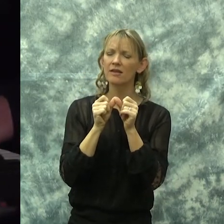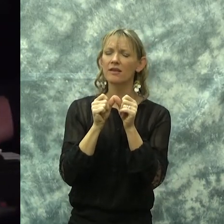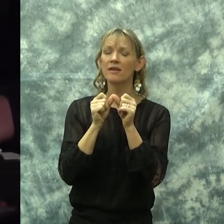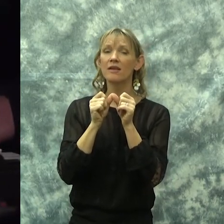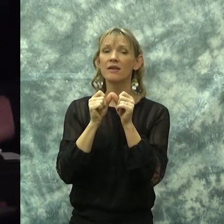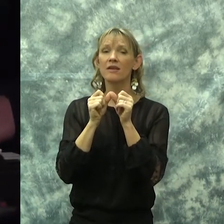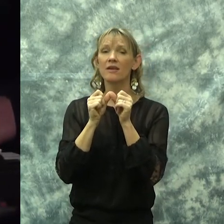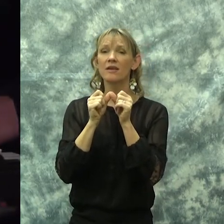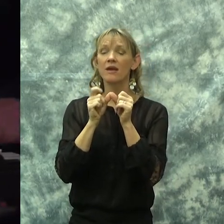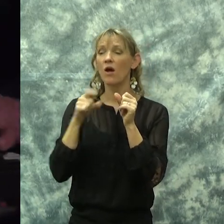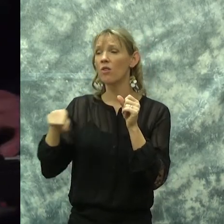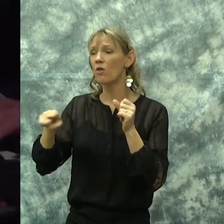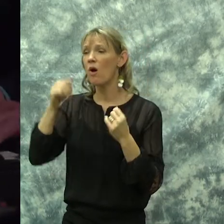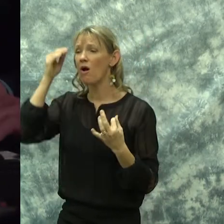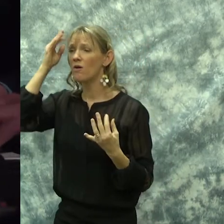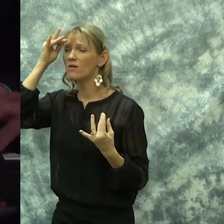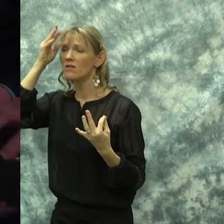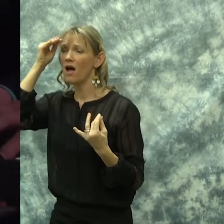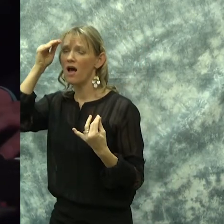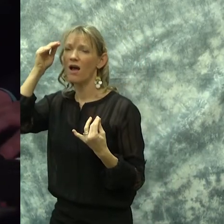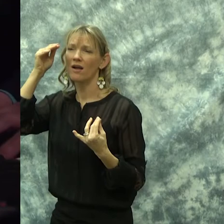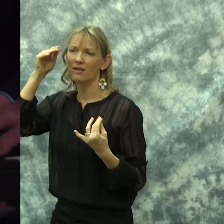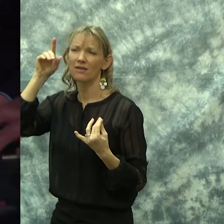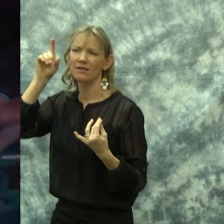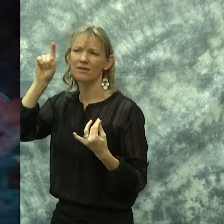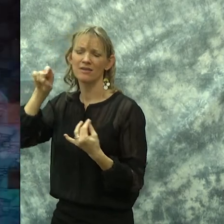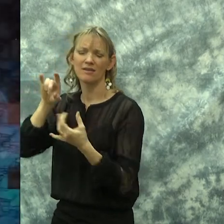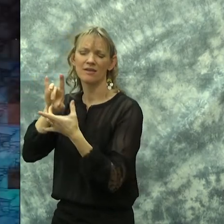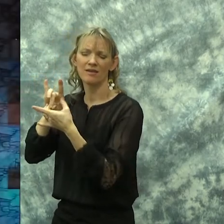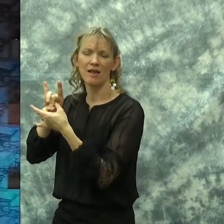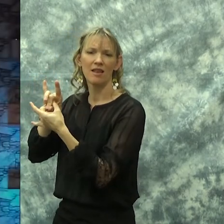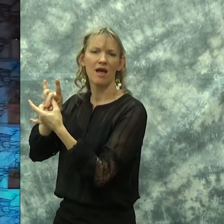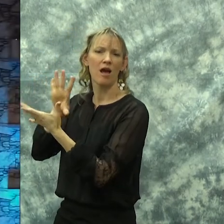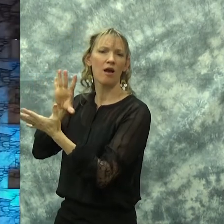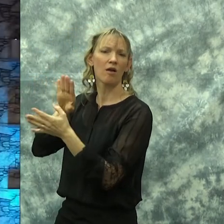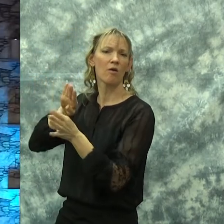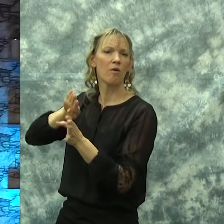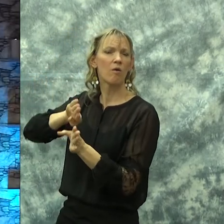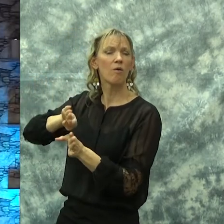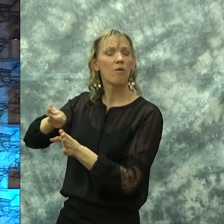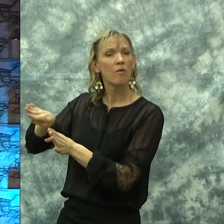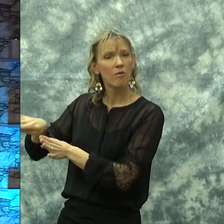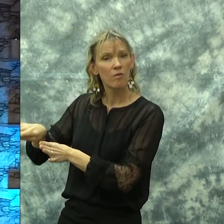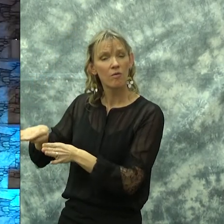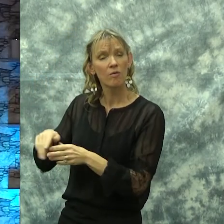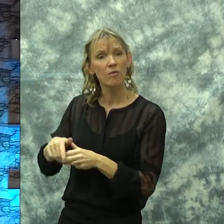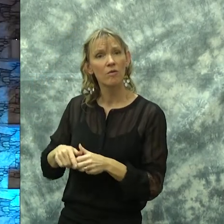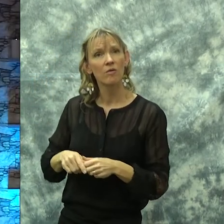and the ones I can let go.